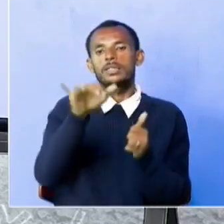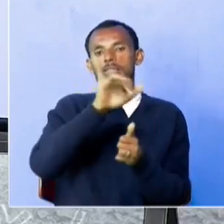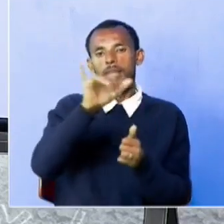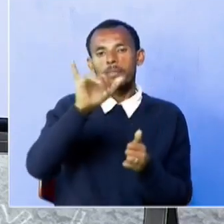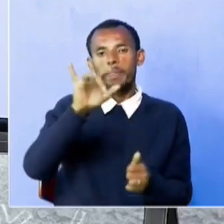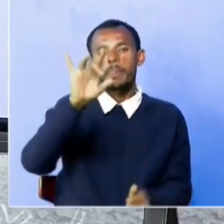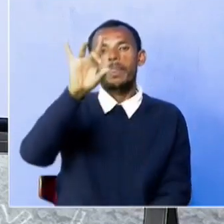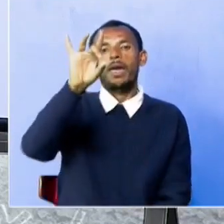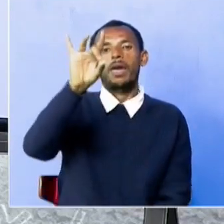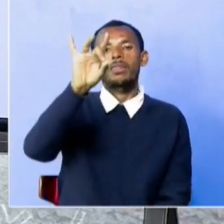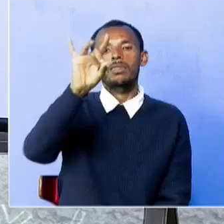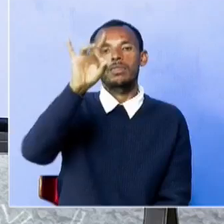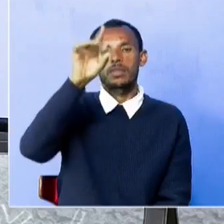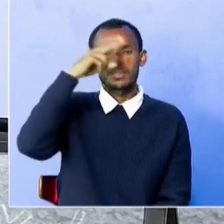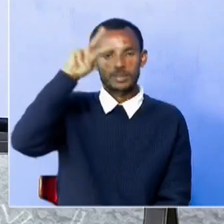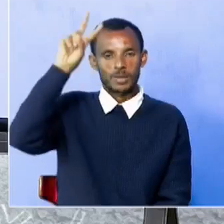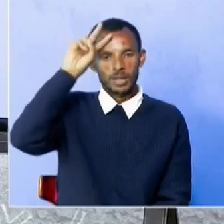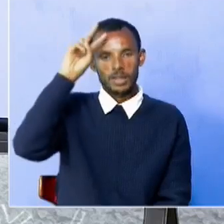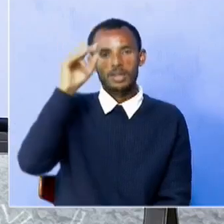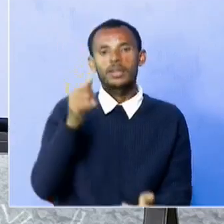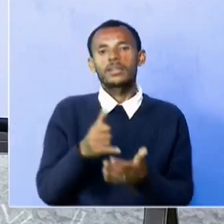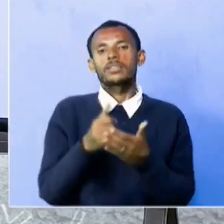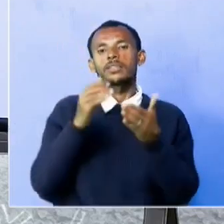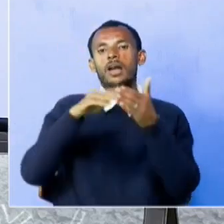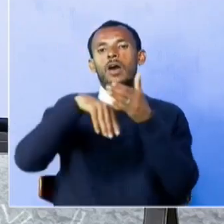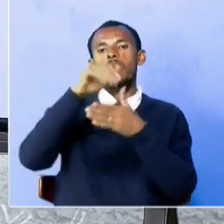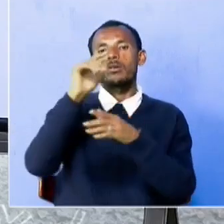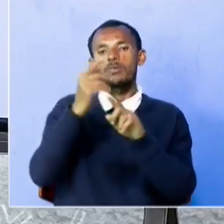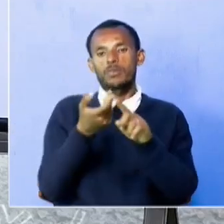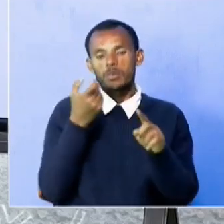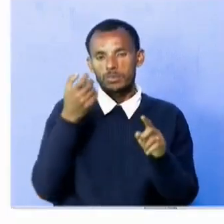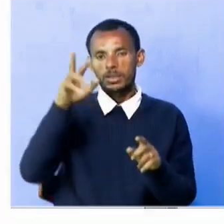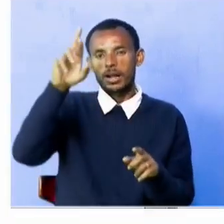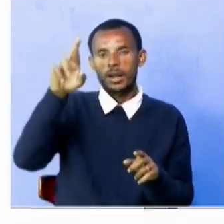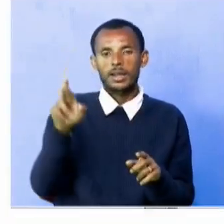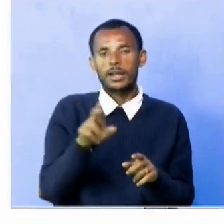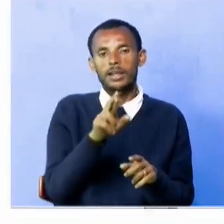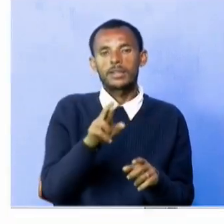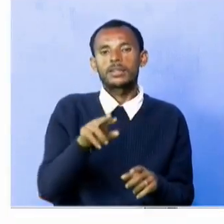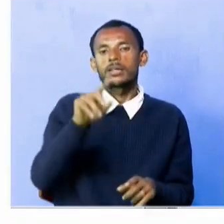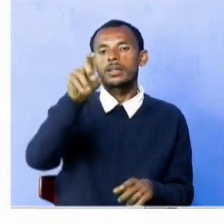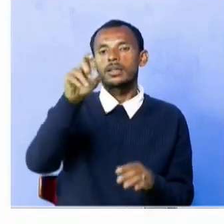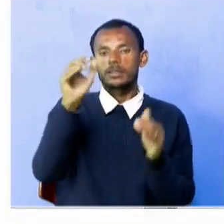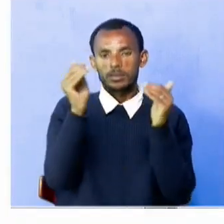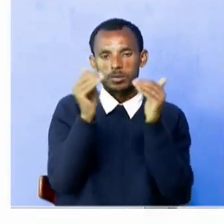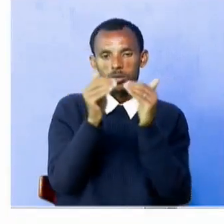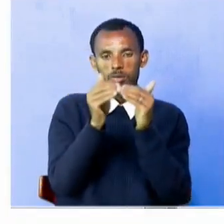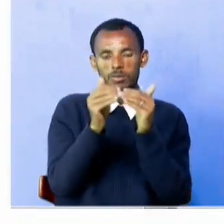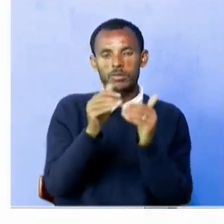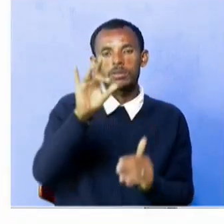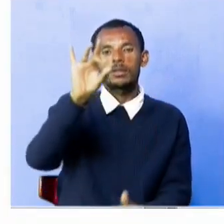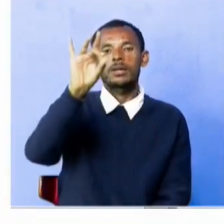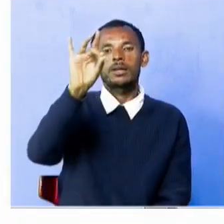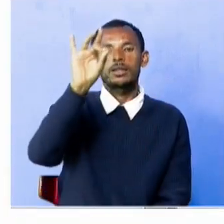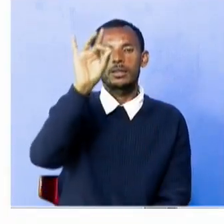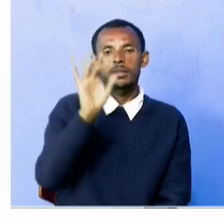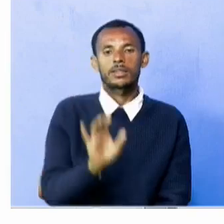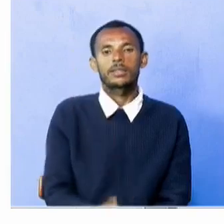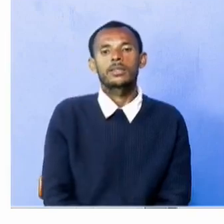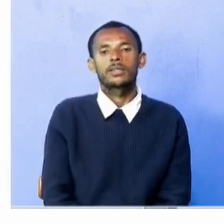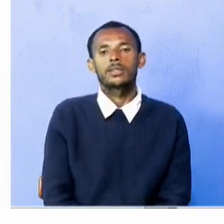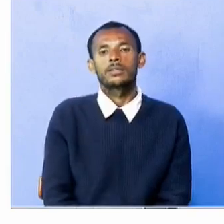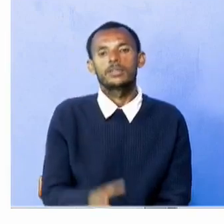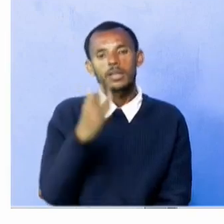square. So it can be taken out from the radical. So this becomes x is equals to 8. Okay, so